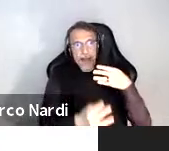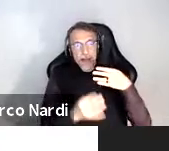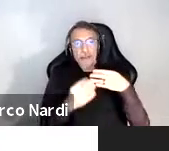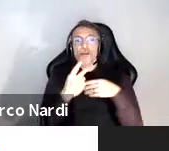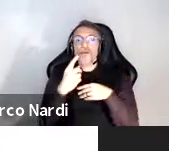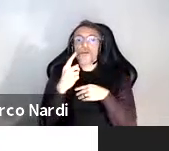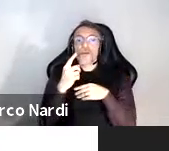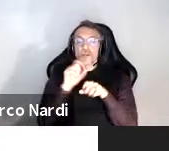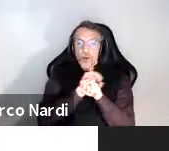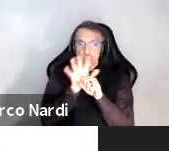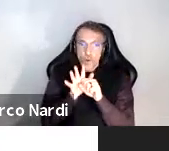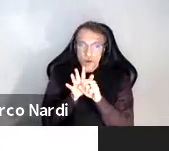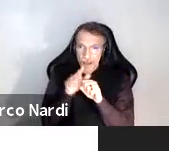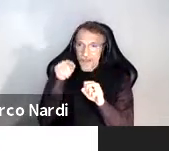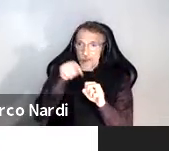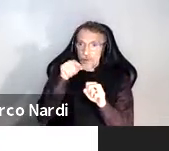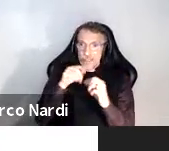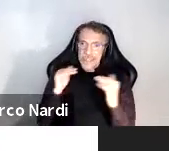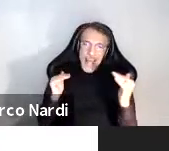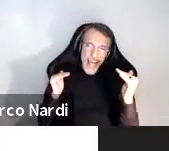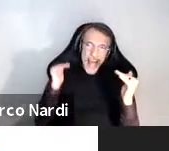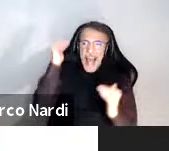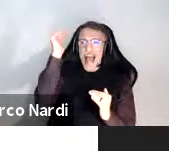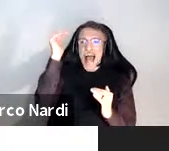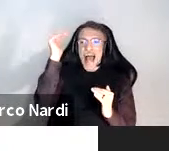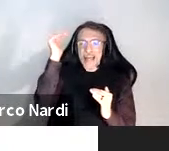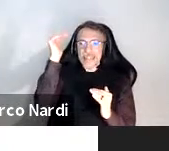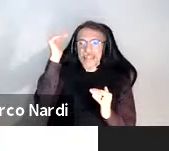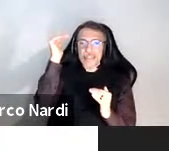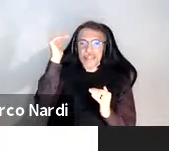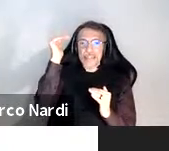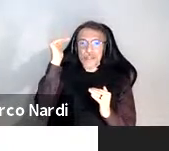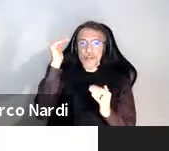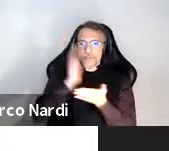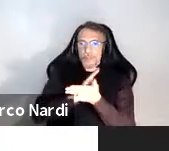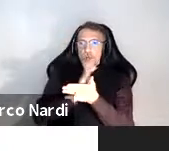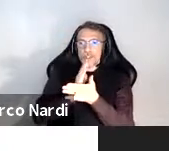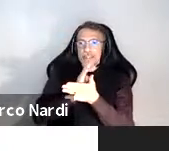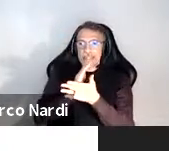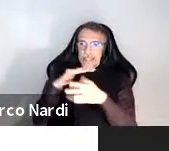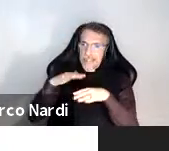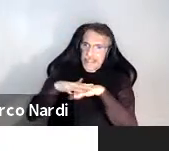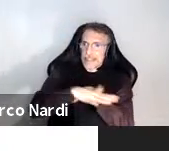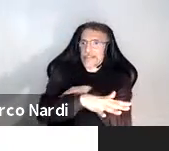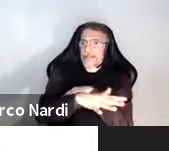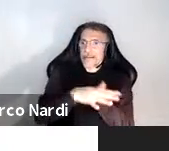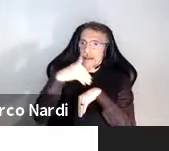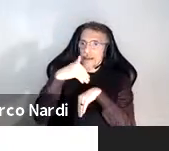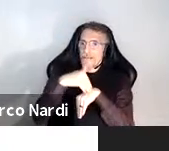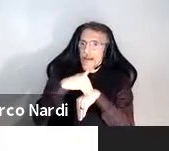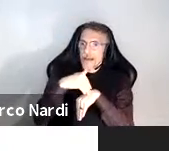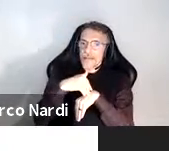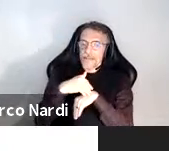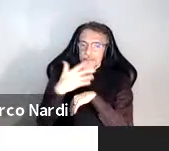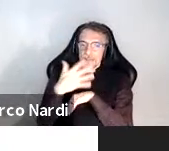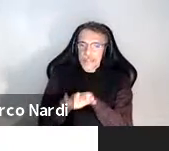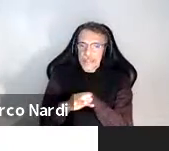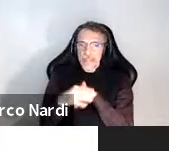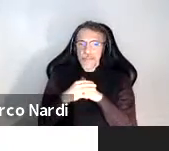appears to bring the highest set of uncertainty. Now, coupled with this uncertainty, when